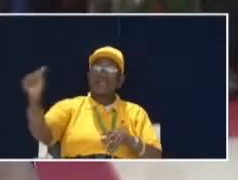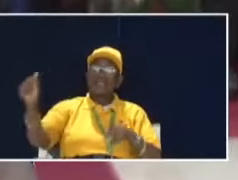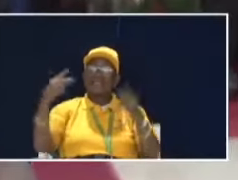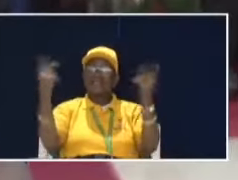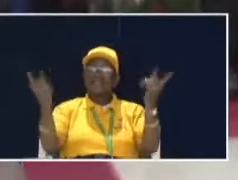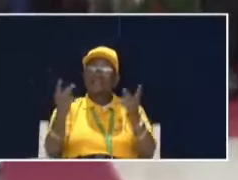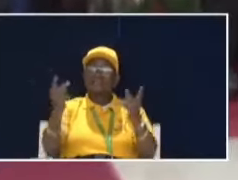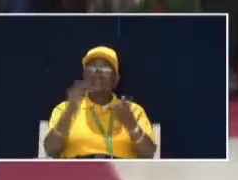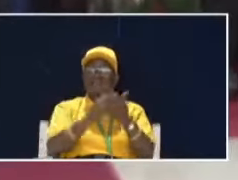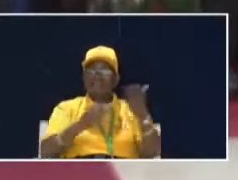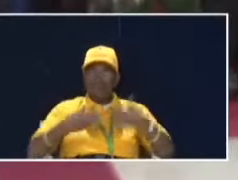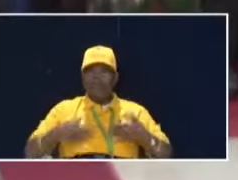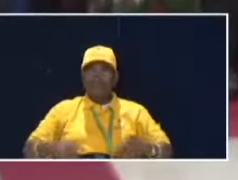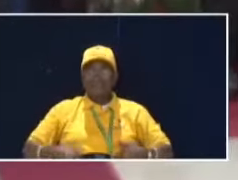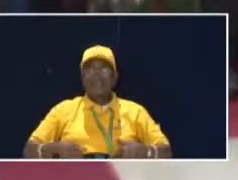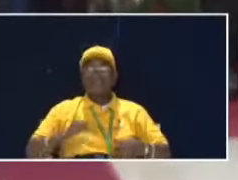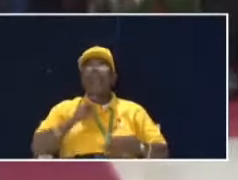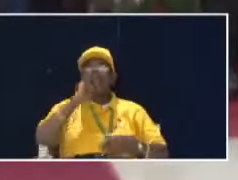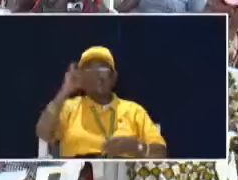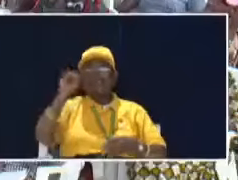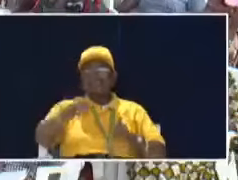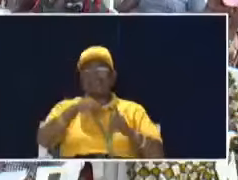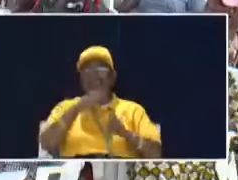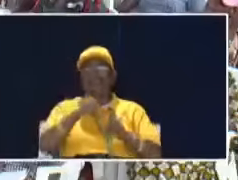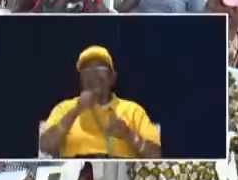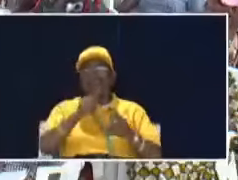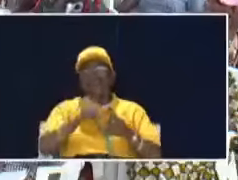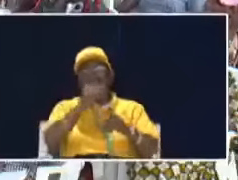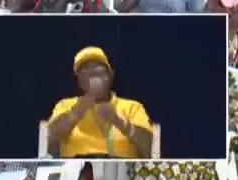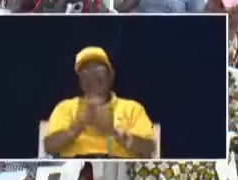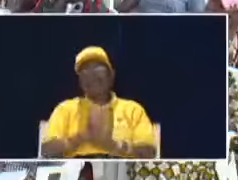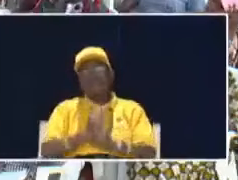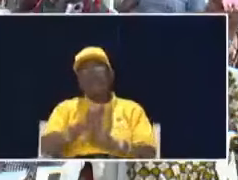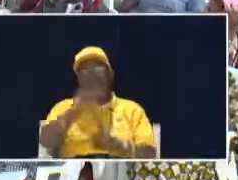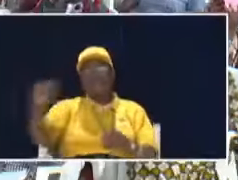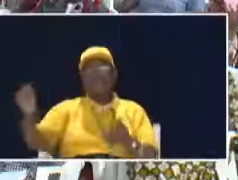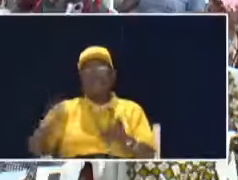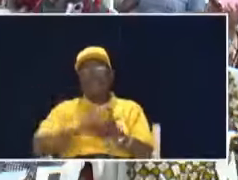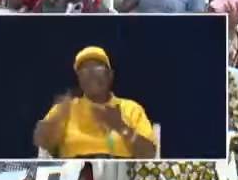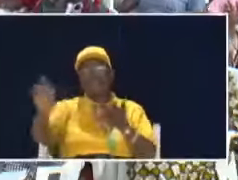And somebody is about to receive a divine visitation tonight.